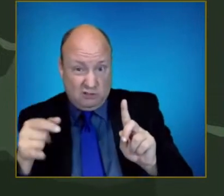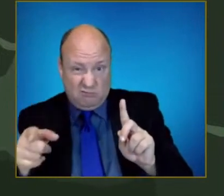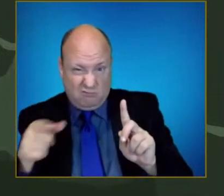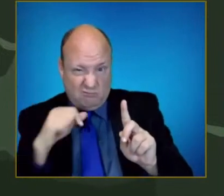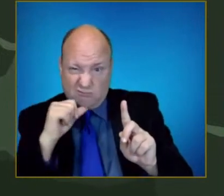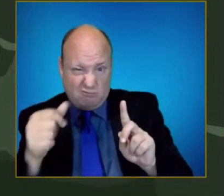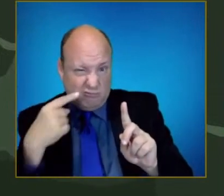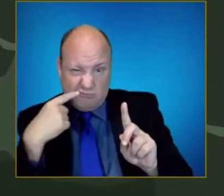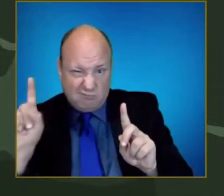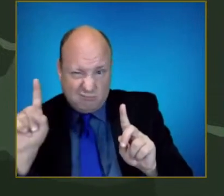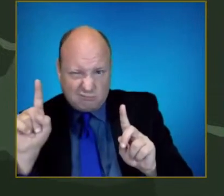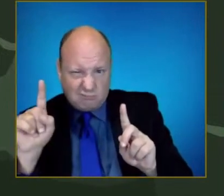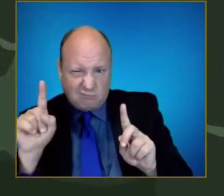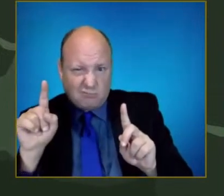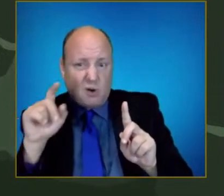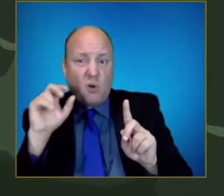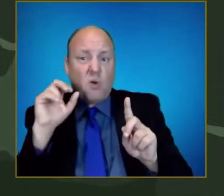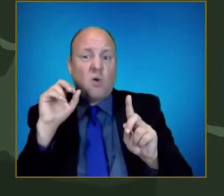convenient for them?